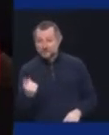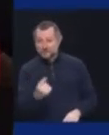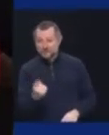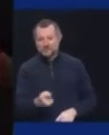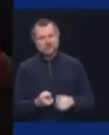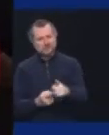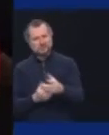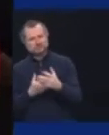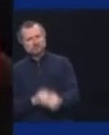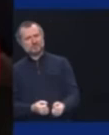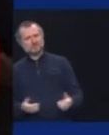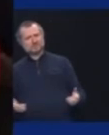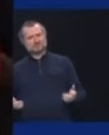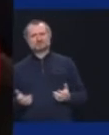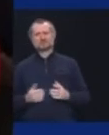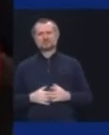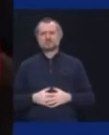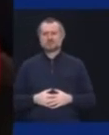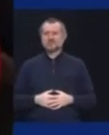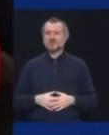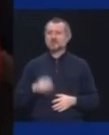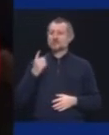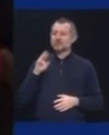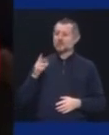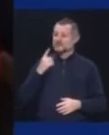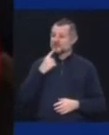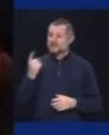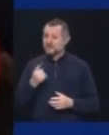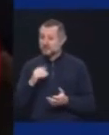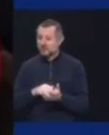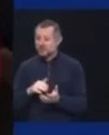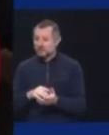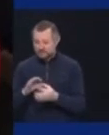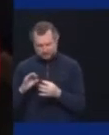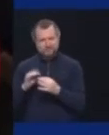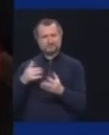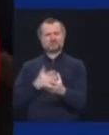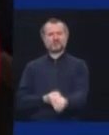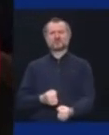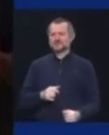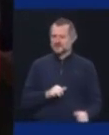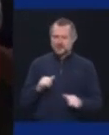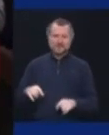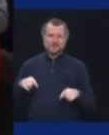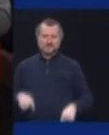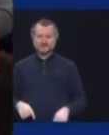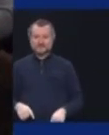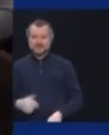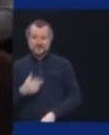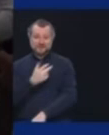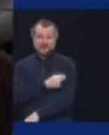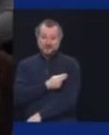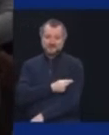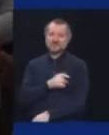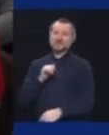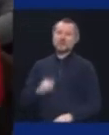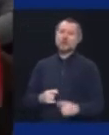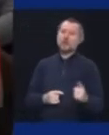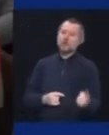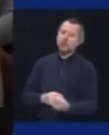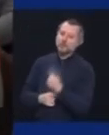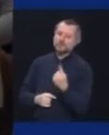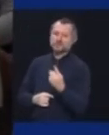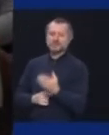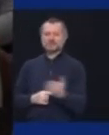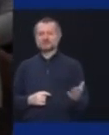your pastor, you trust your doctor. That's what we need to do. This shot is the only thing that will